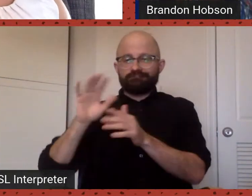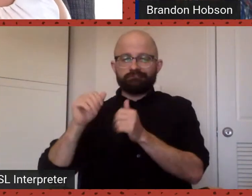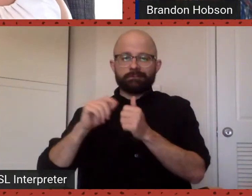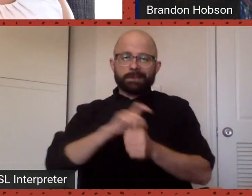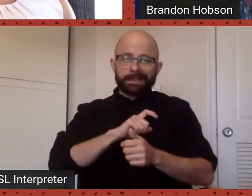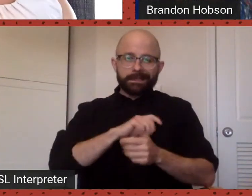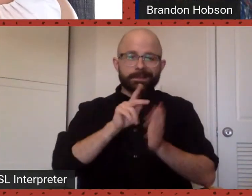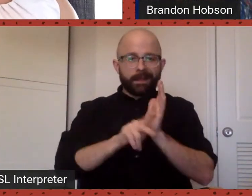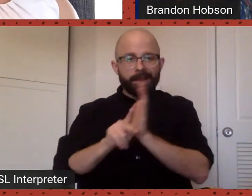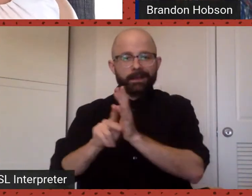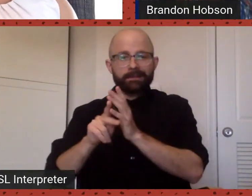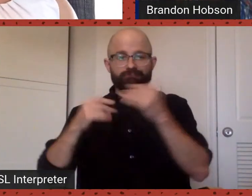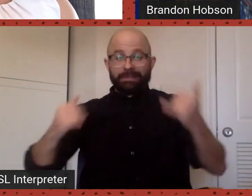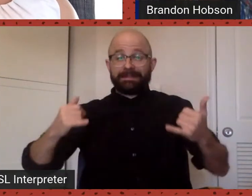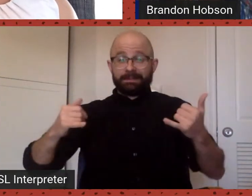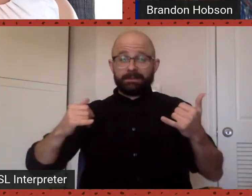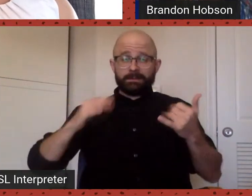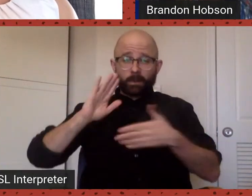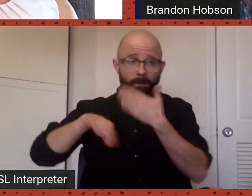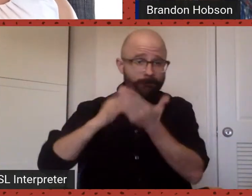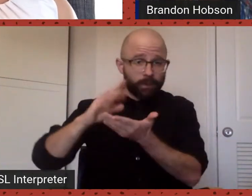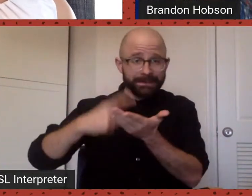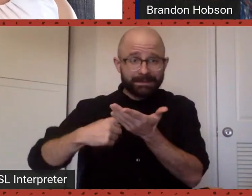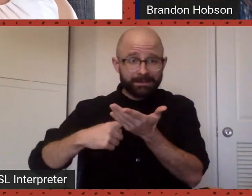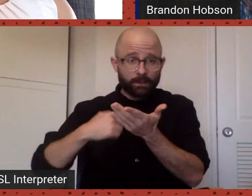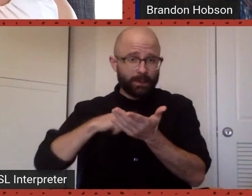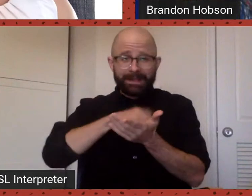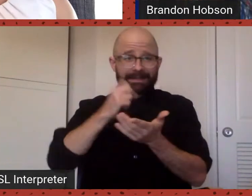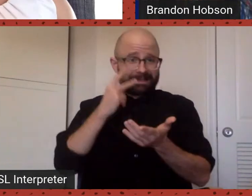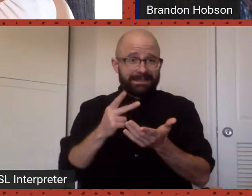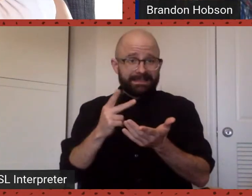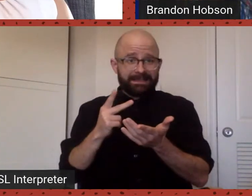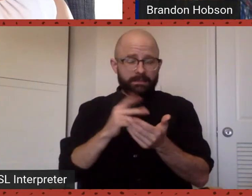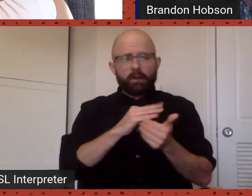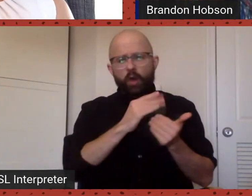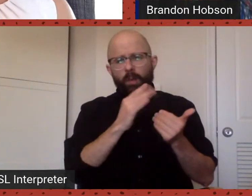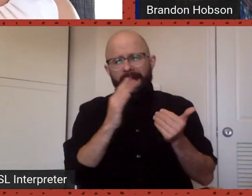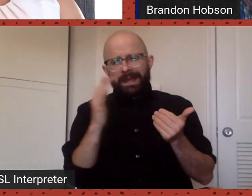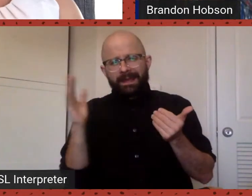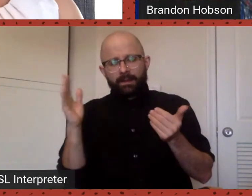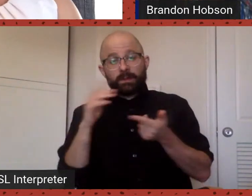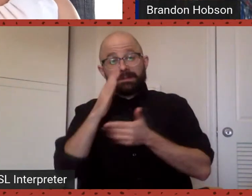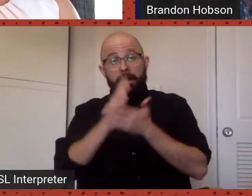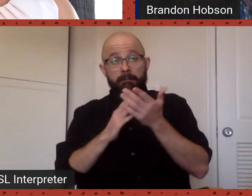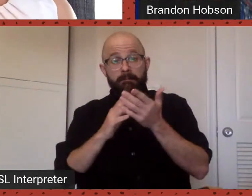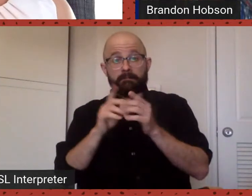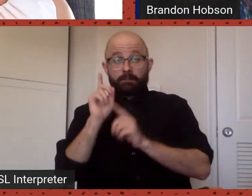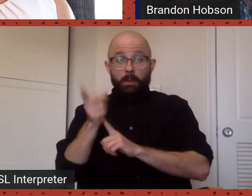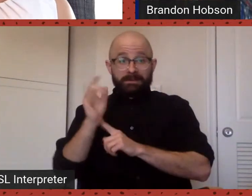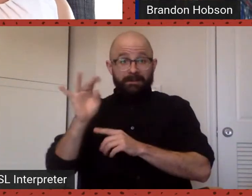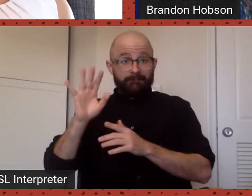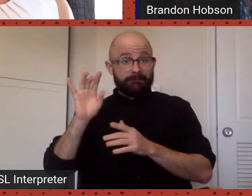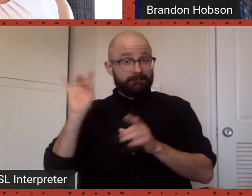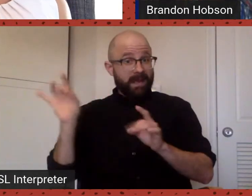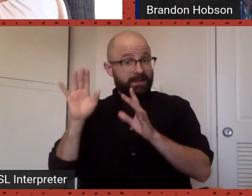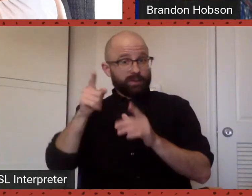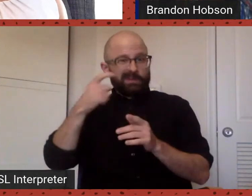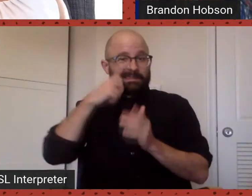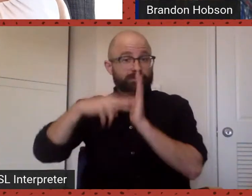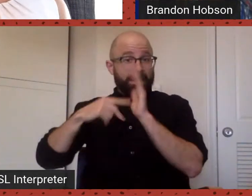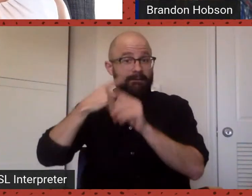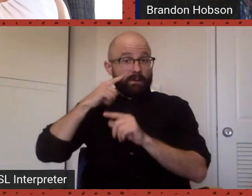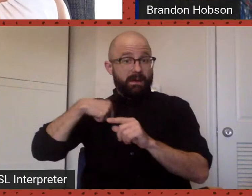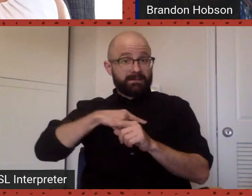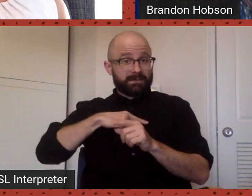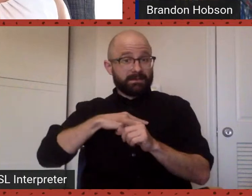present moment, all the way to, some of the moments of violence that you just read for us, is that for